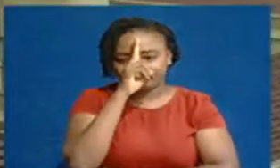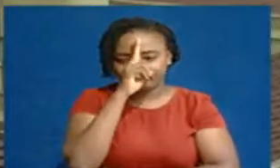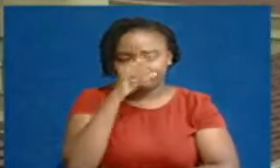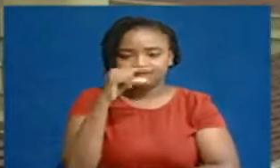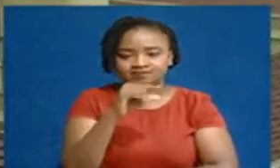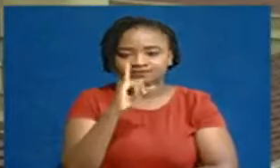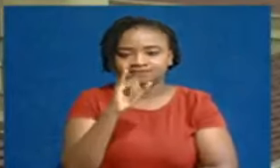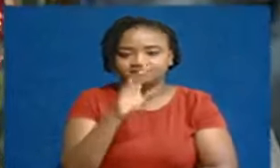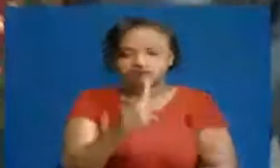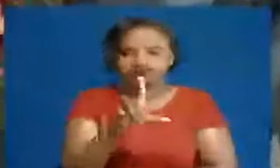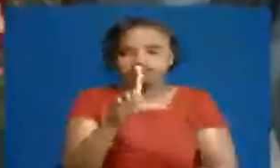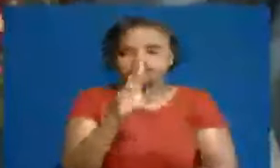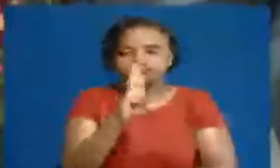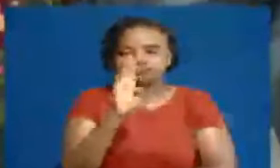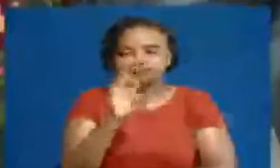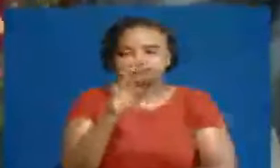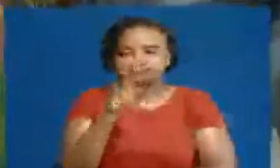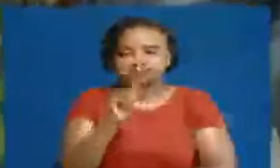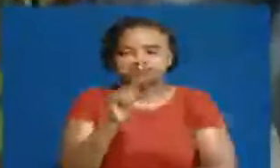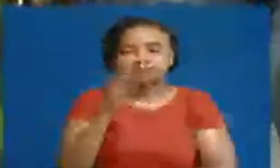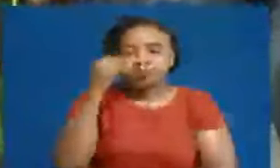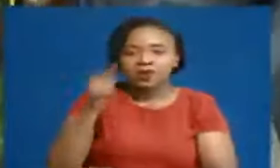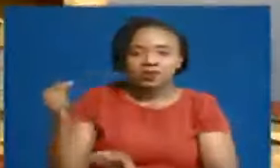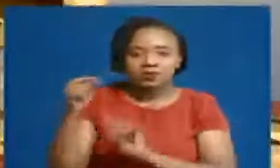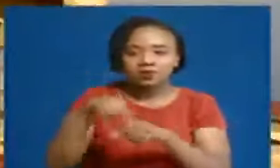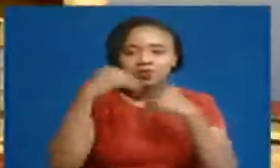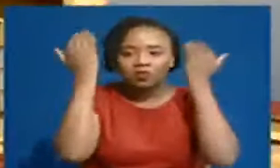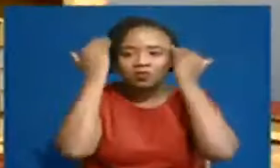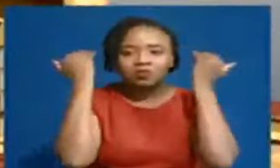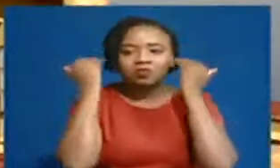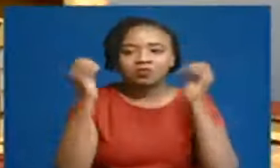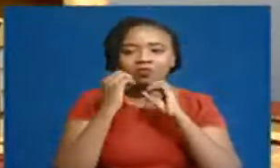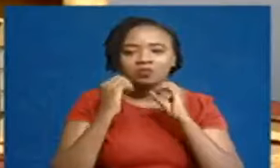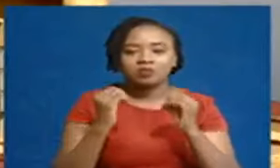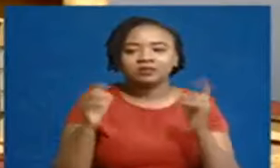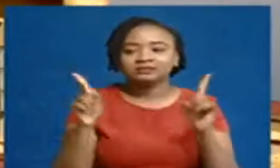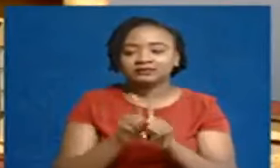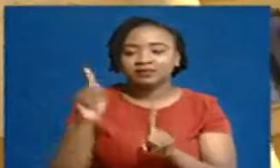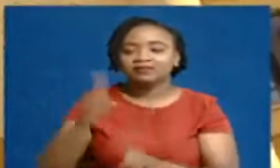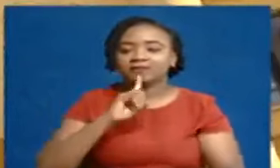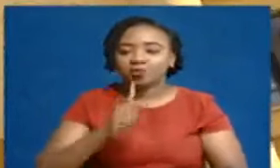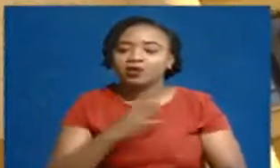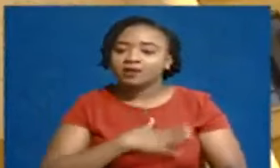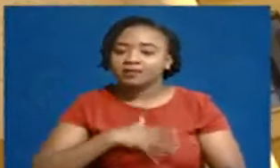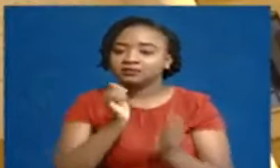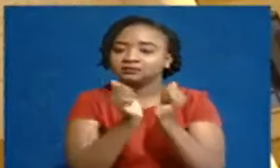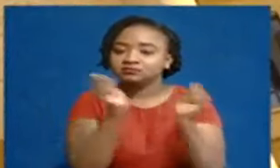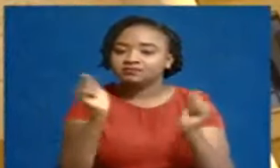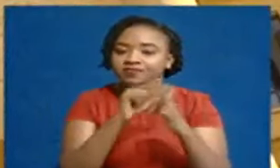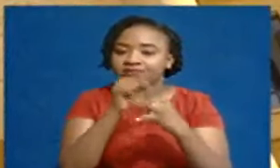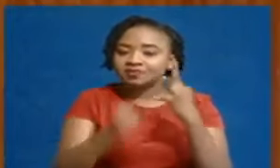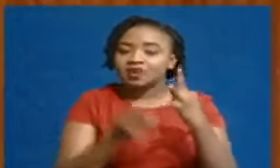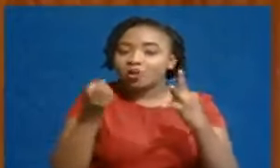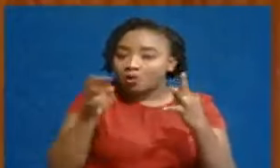Gilbert Masengeli, for contempt of court. Masengeli had been ordered to produce the three or explain their